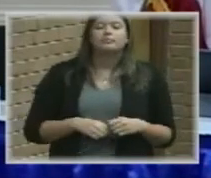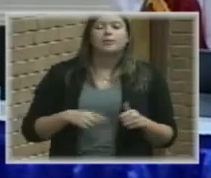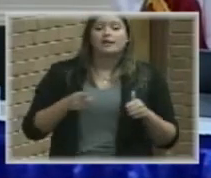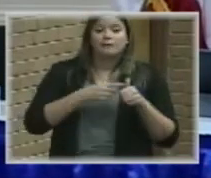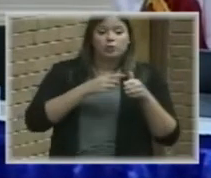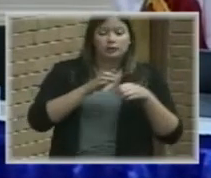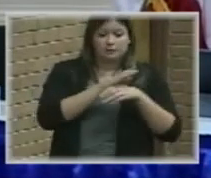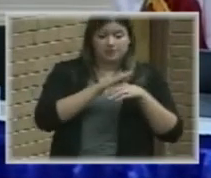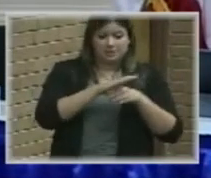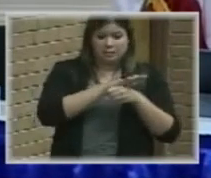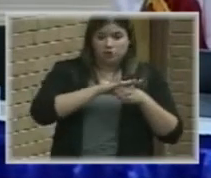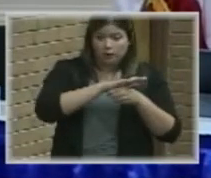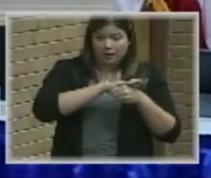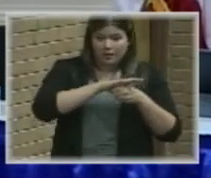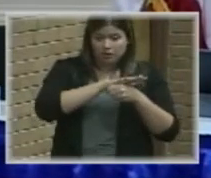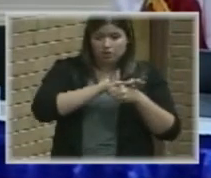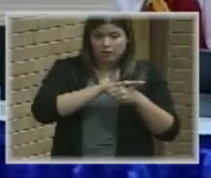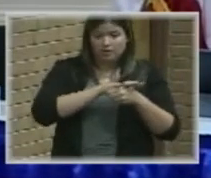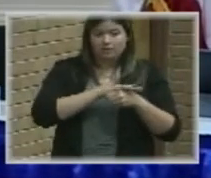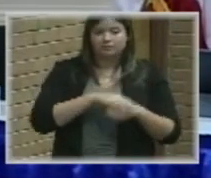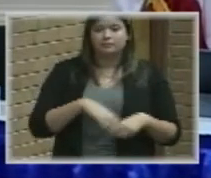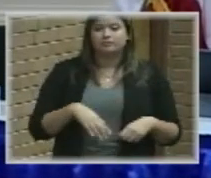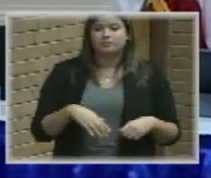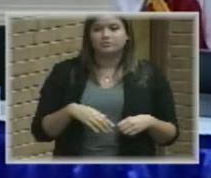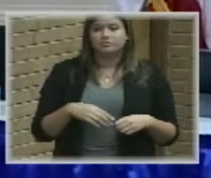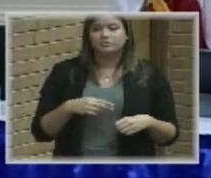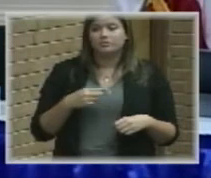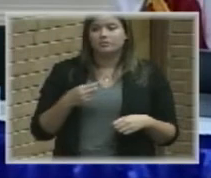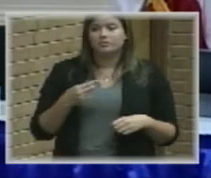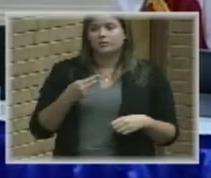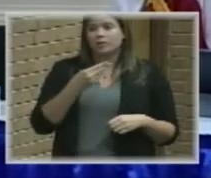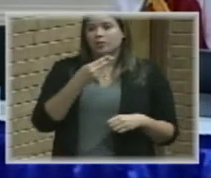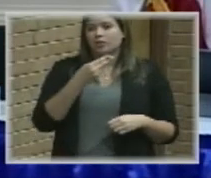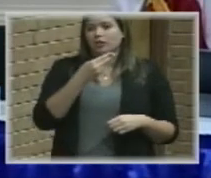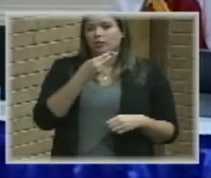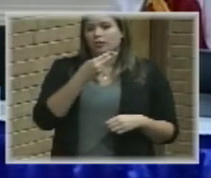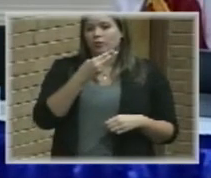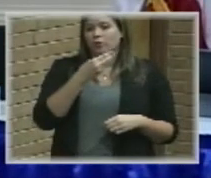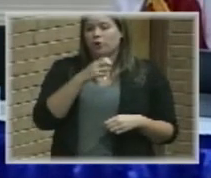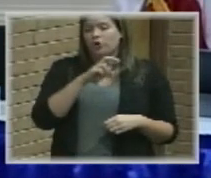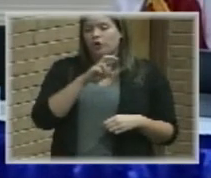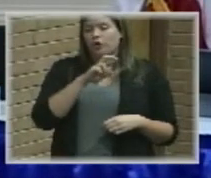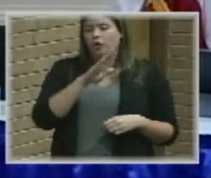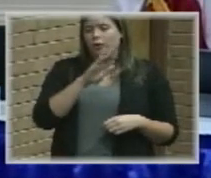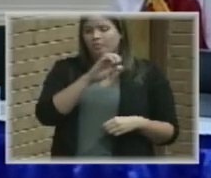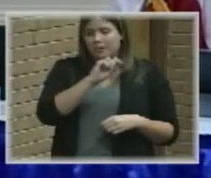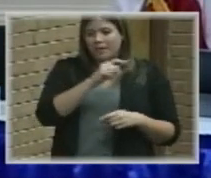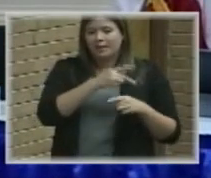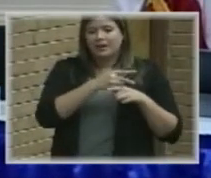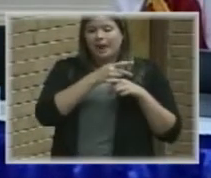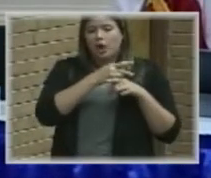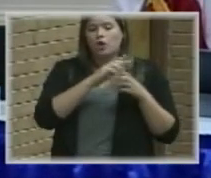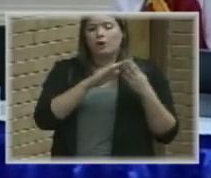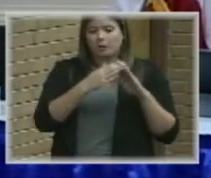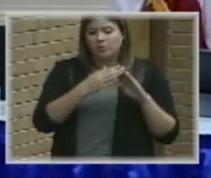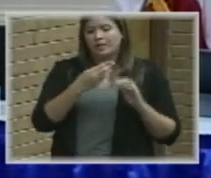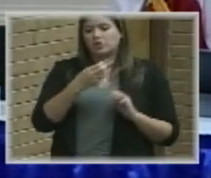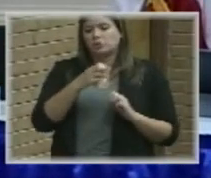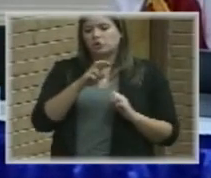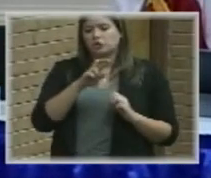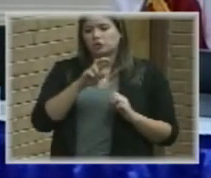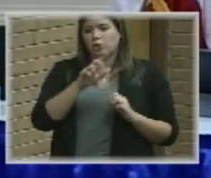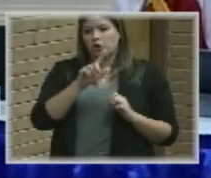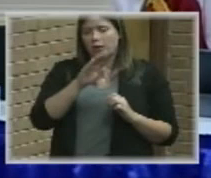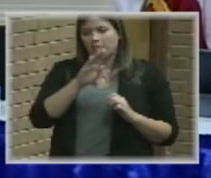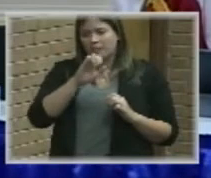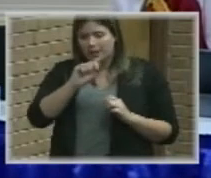business location of the Hurlbut Care Communities was the Hurlbut Nursing Home on